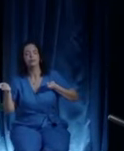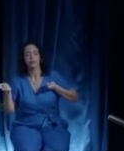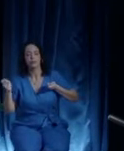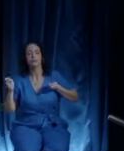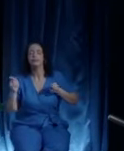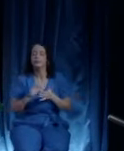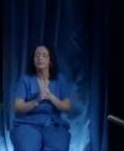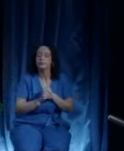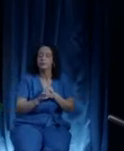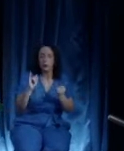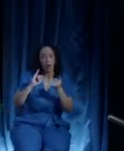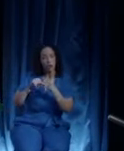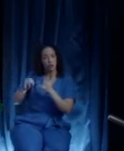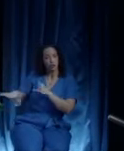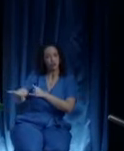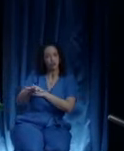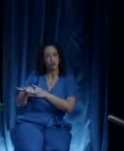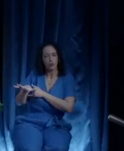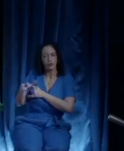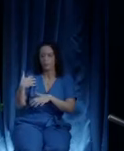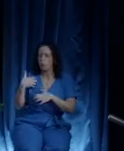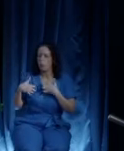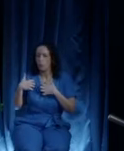are... People are getting more interested in the Stuarts.